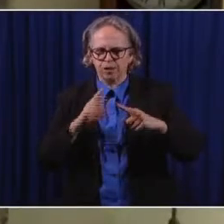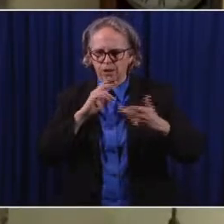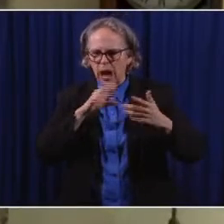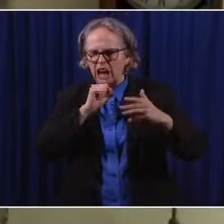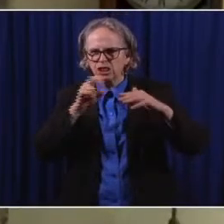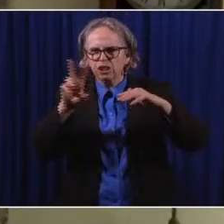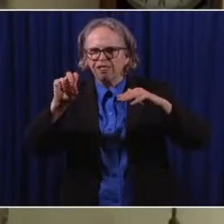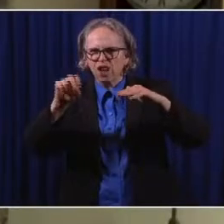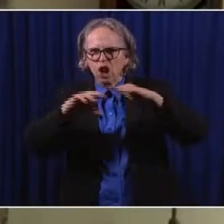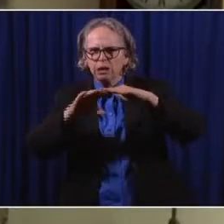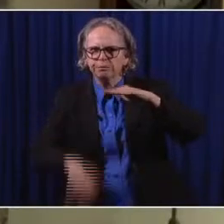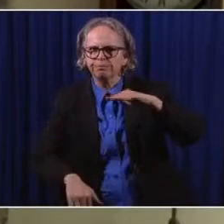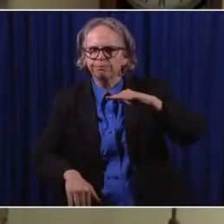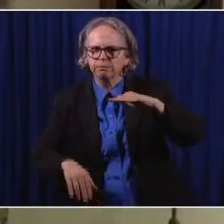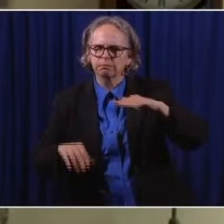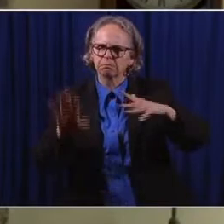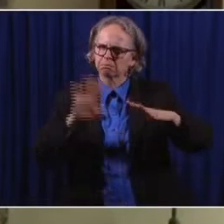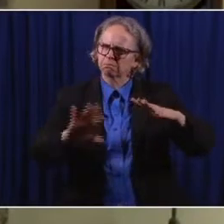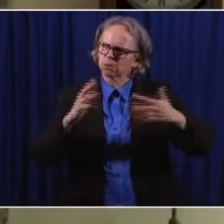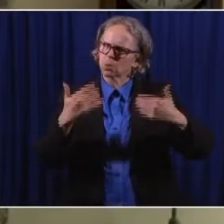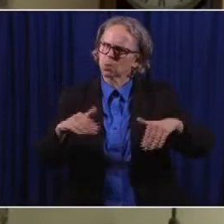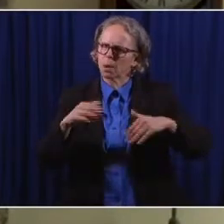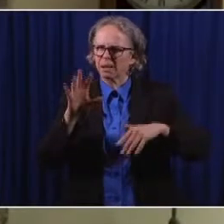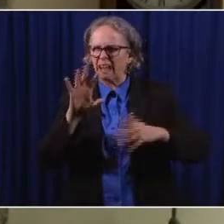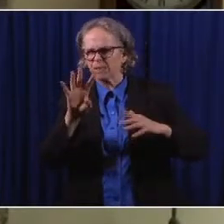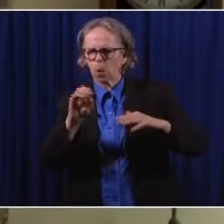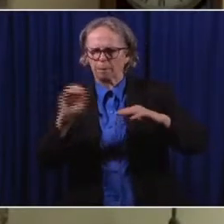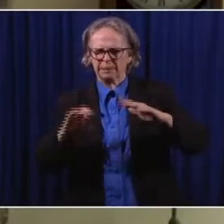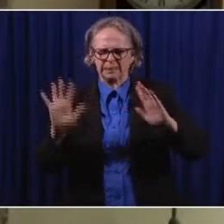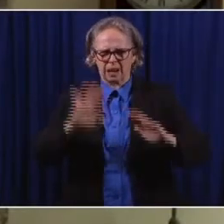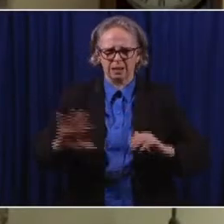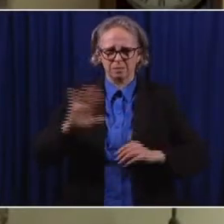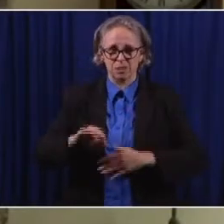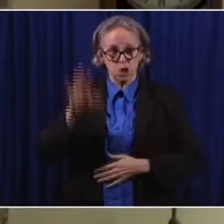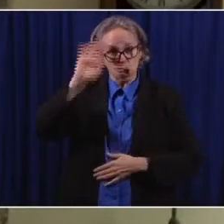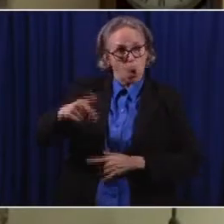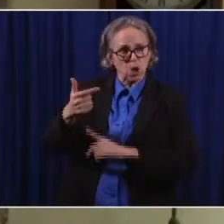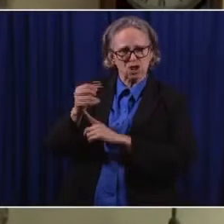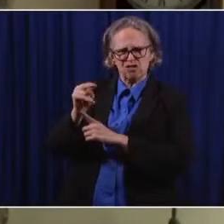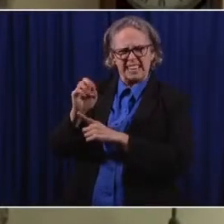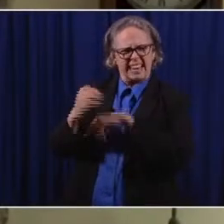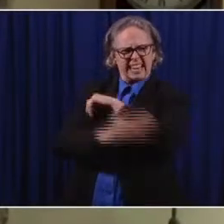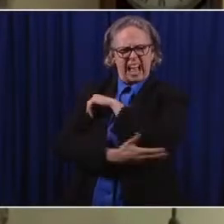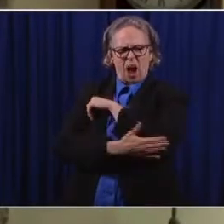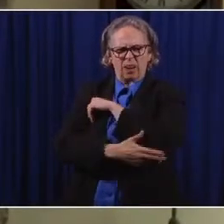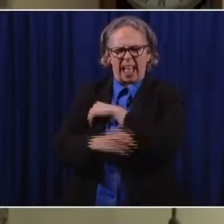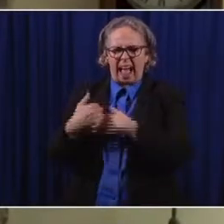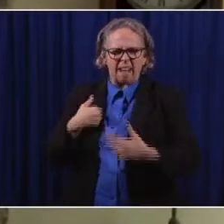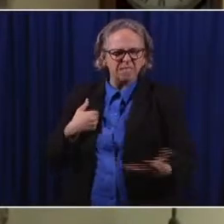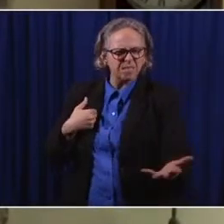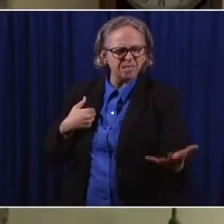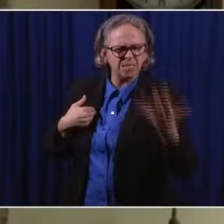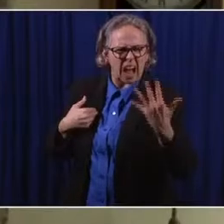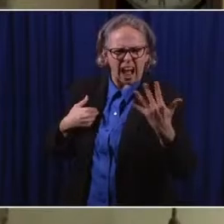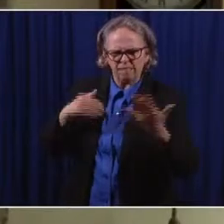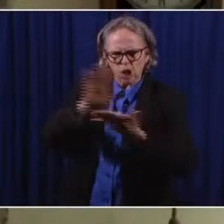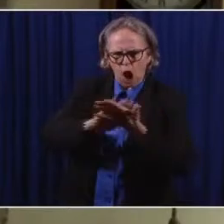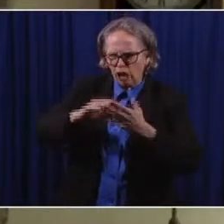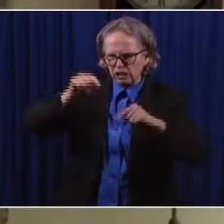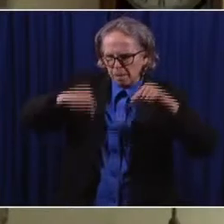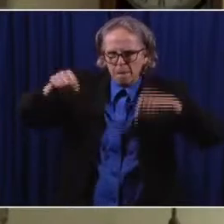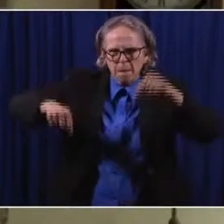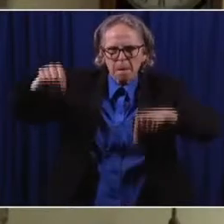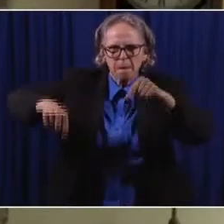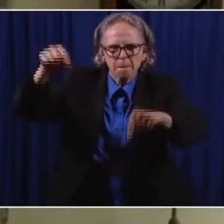As you know, Greene County has 5 colleges, universities here. Pickaway County has